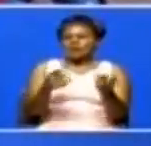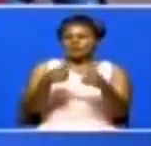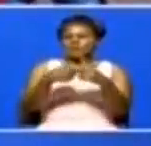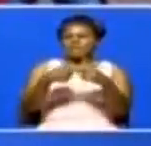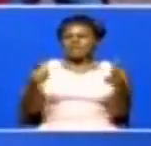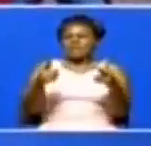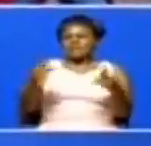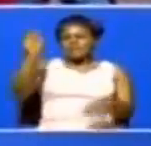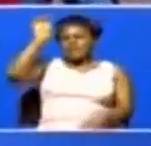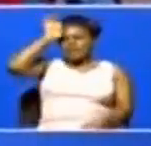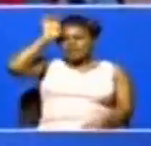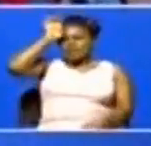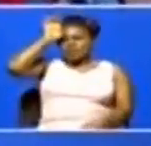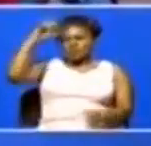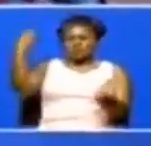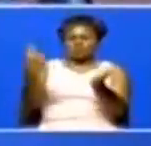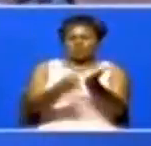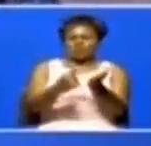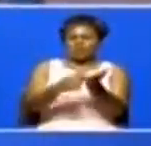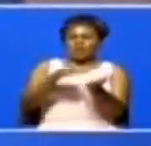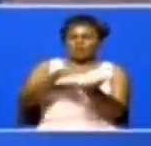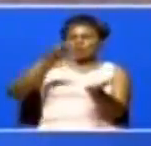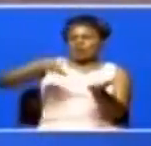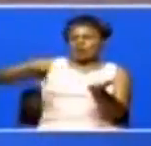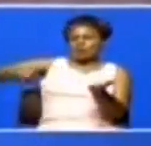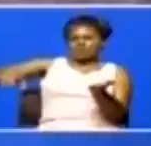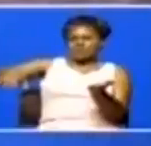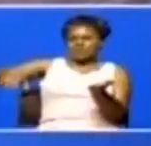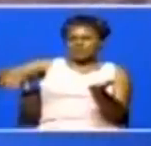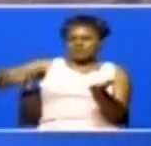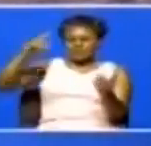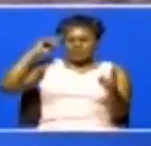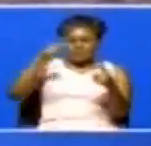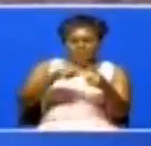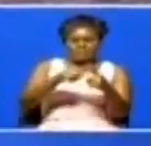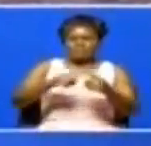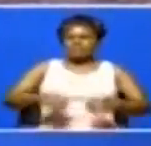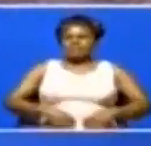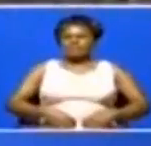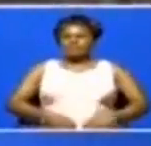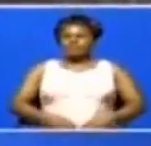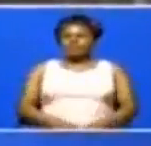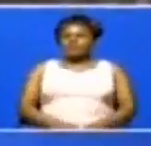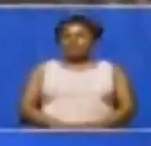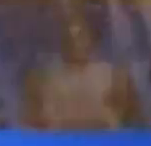in Eldoret, Uganda, with more counties being targeted.